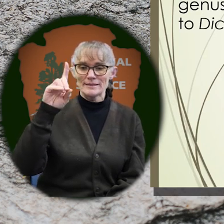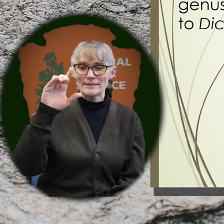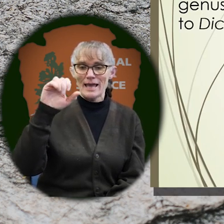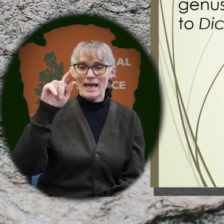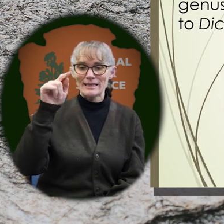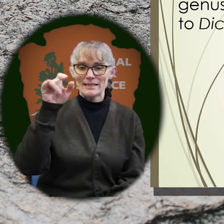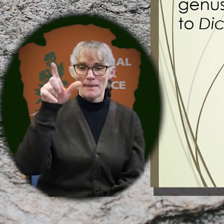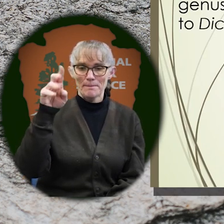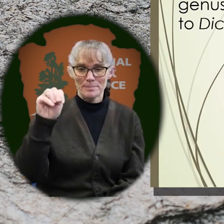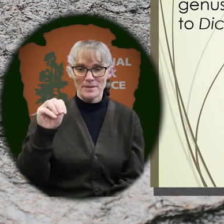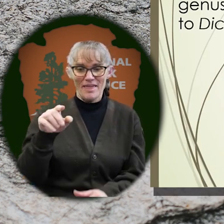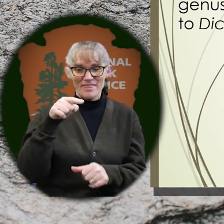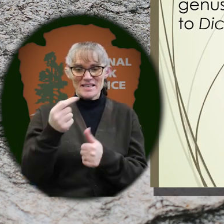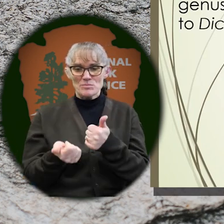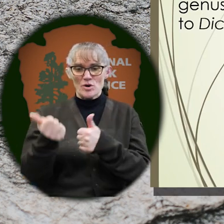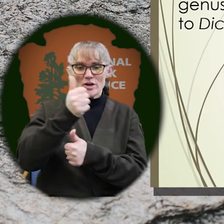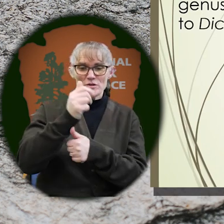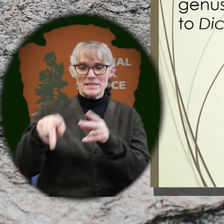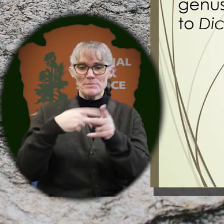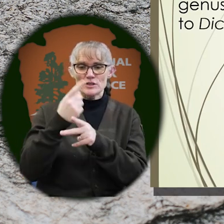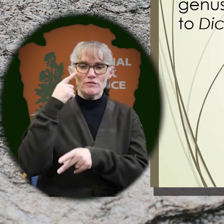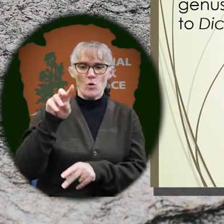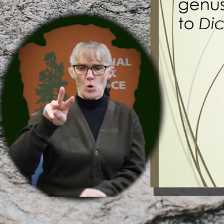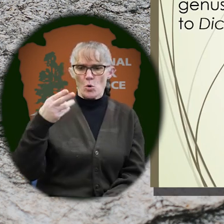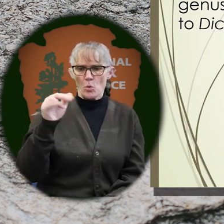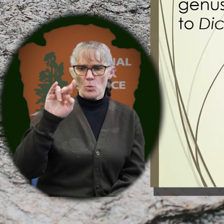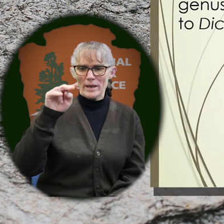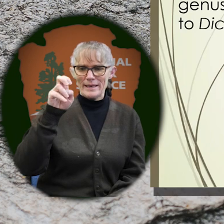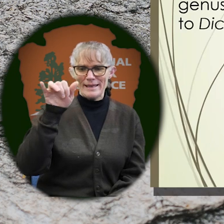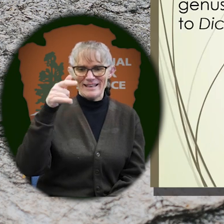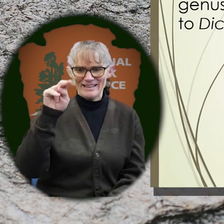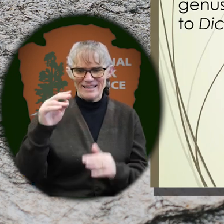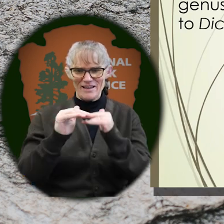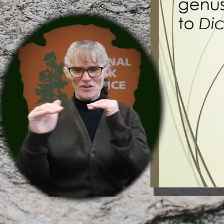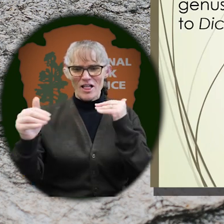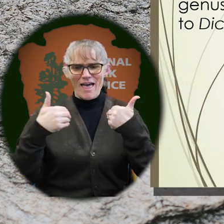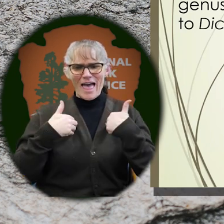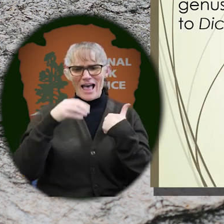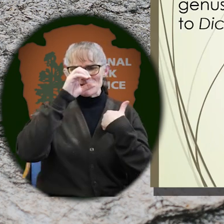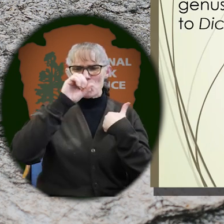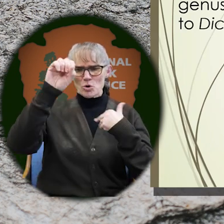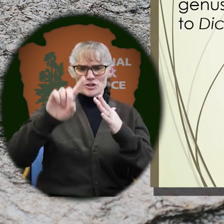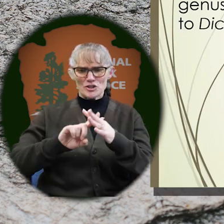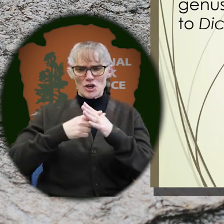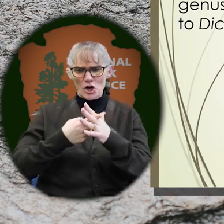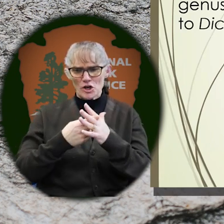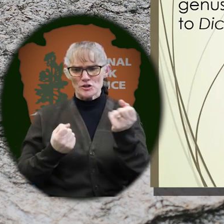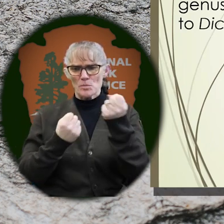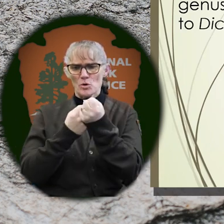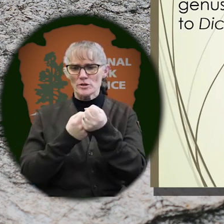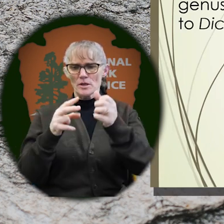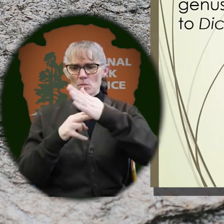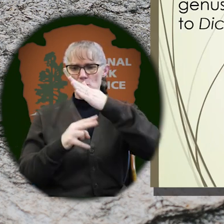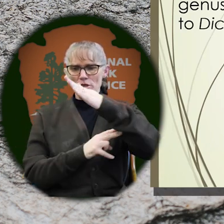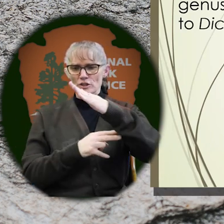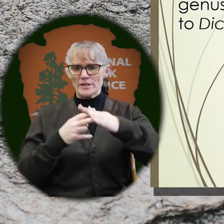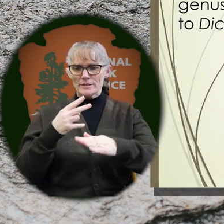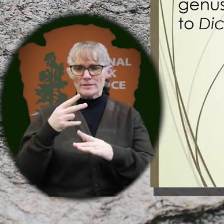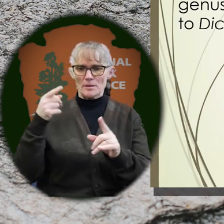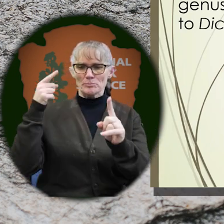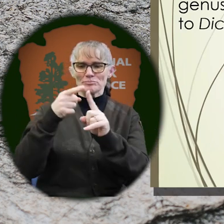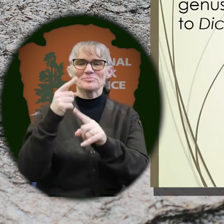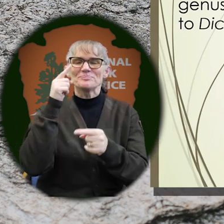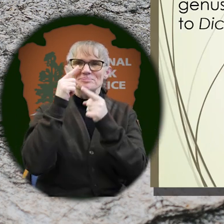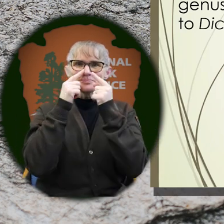has the beginnings of a horn supporting ridges on the nasal bones. But eventually it was